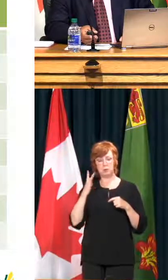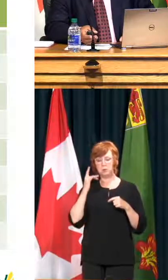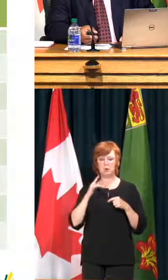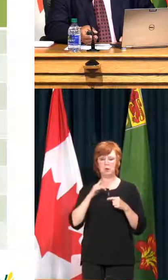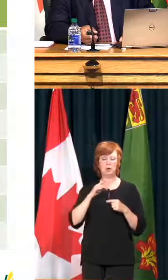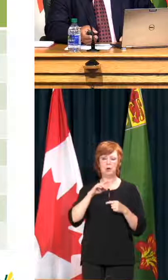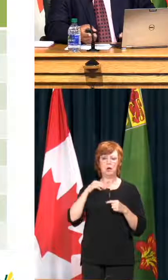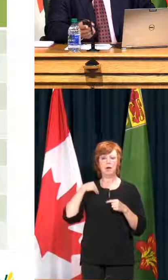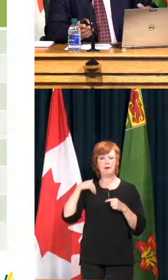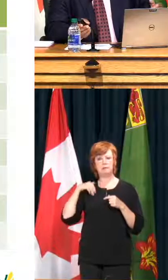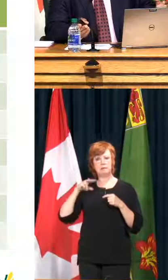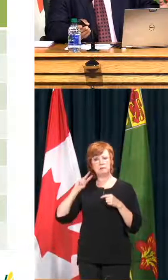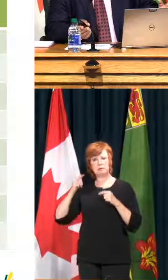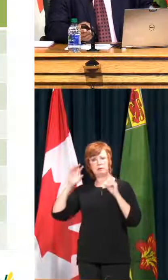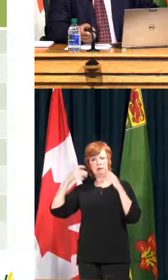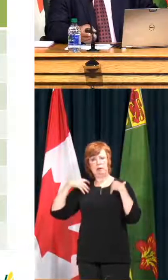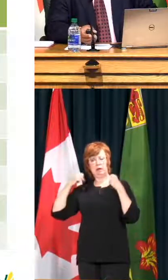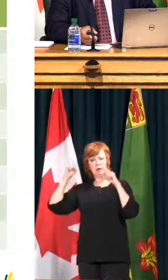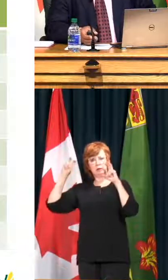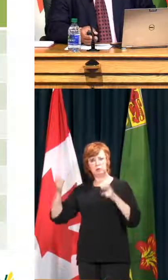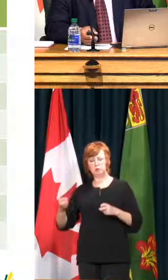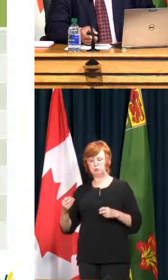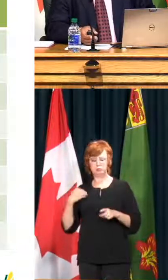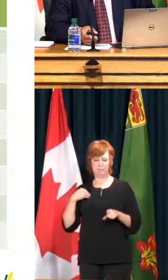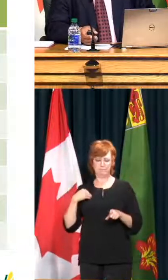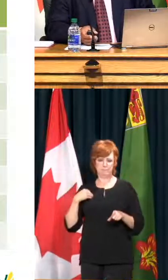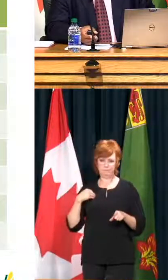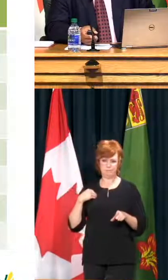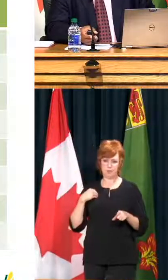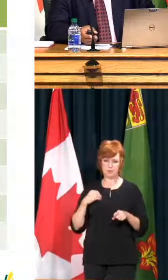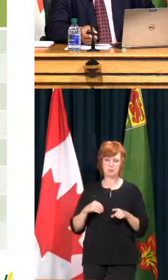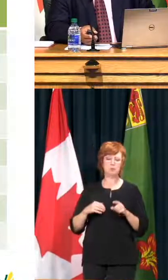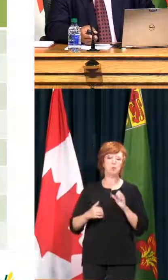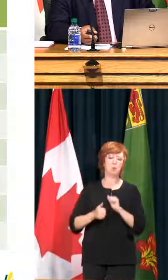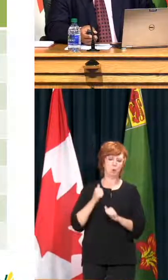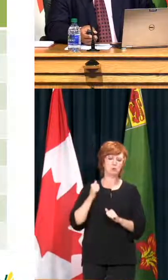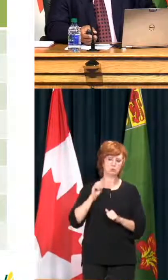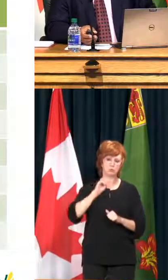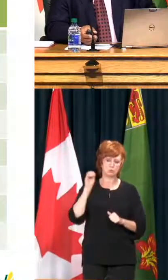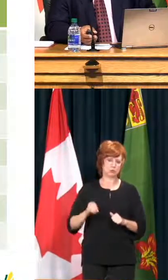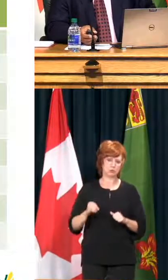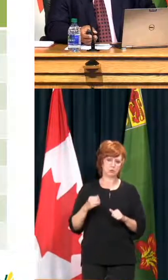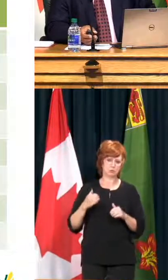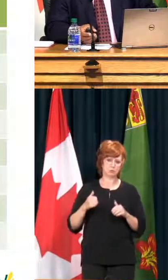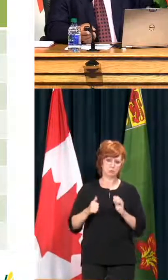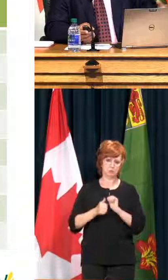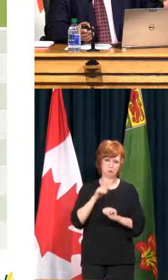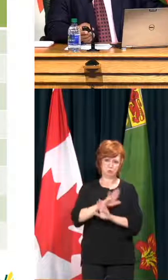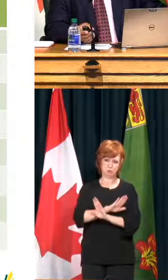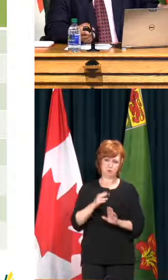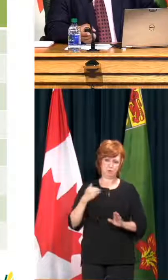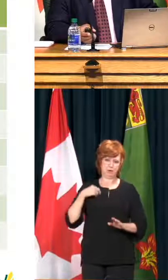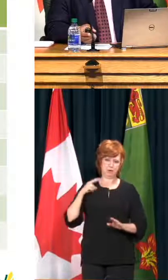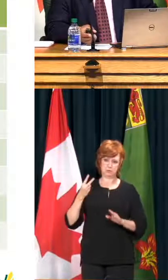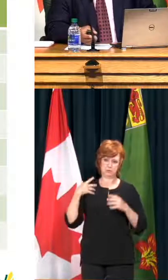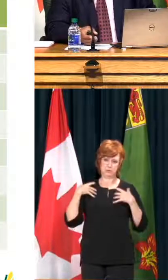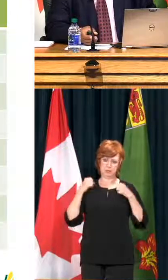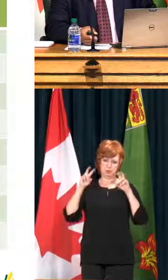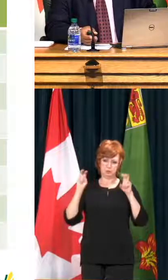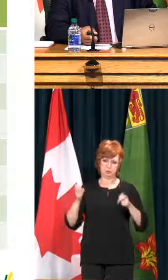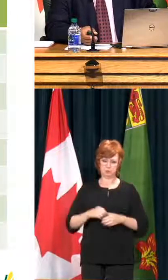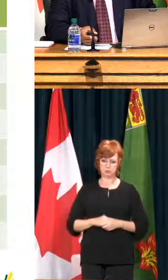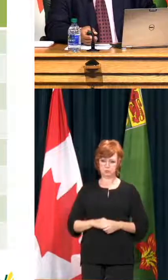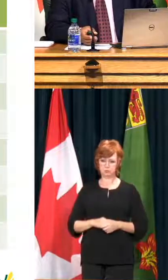it can happen, and proportionally this age group is also having more number of people exposed to